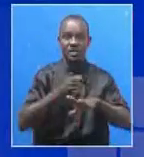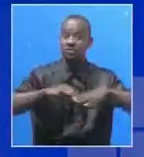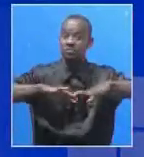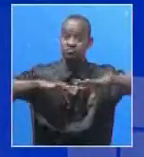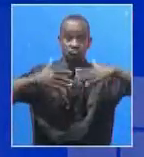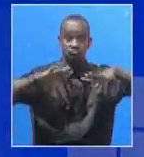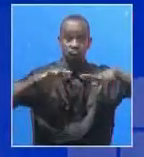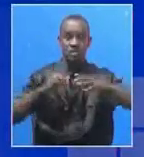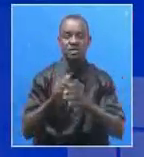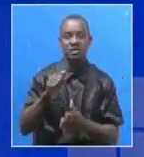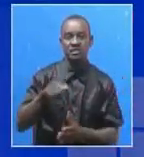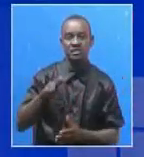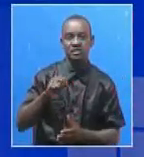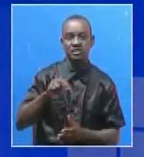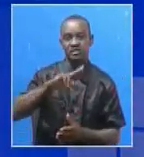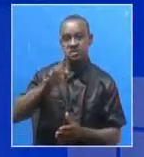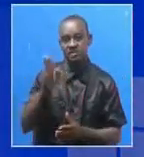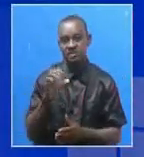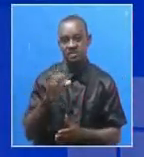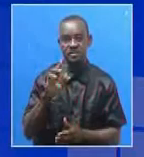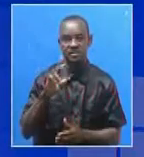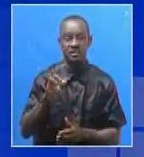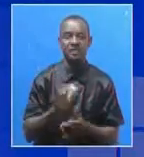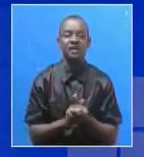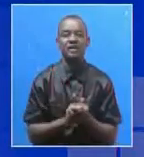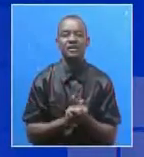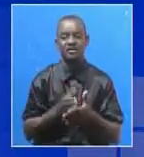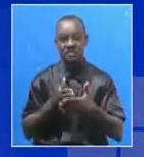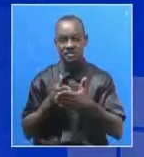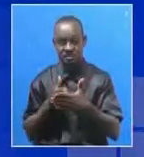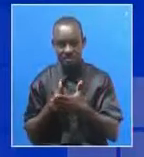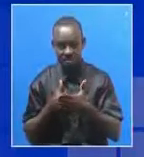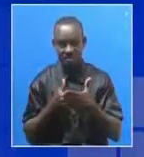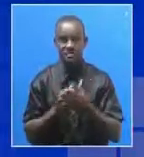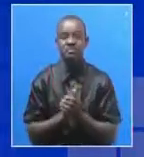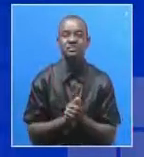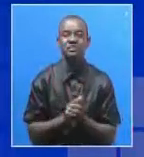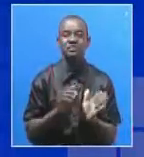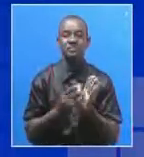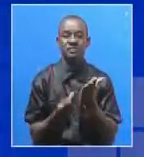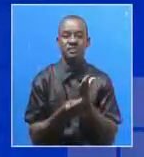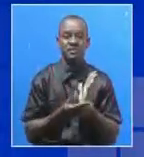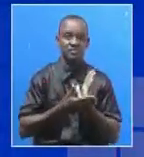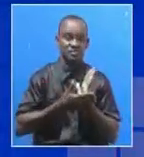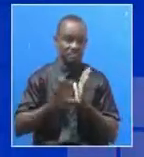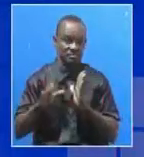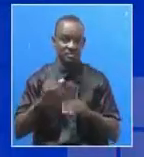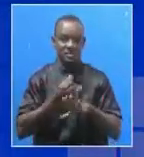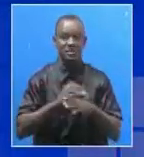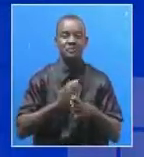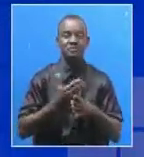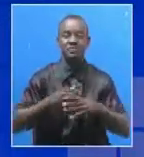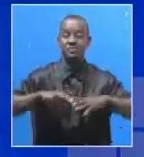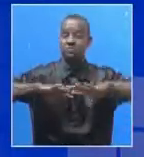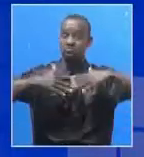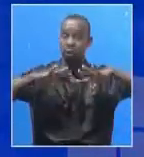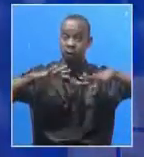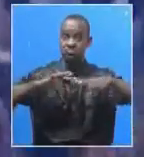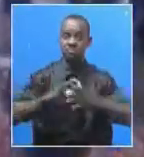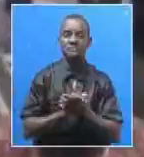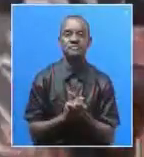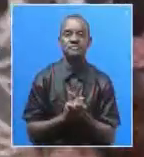The UNHCR has suspended plans to open a camp in the west for those fleeing the violence.